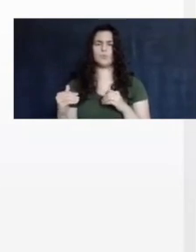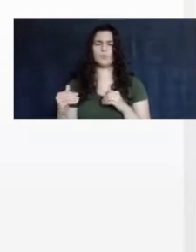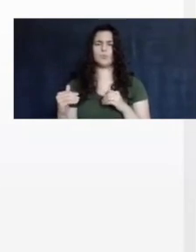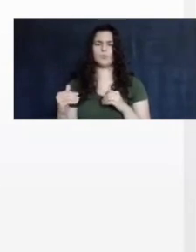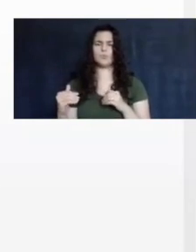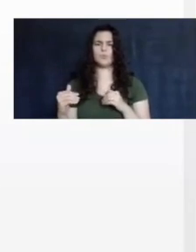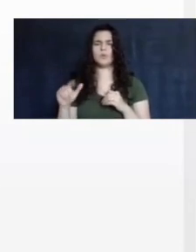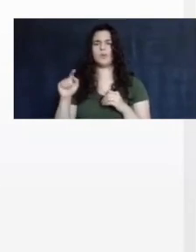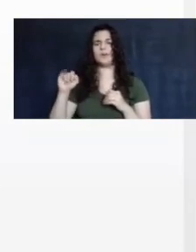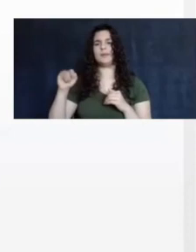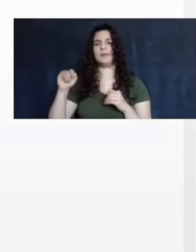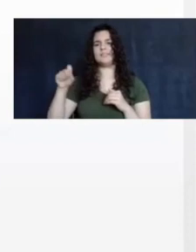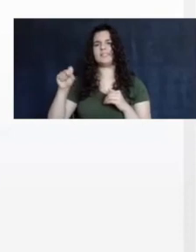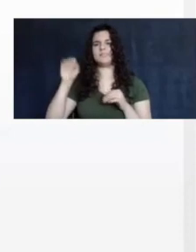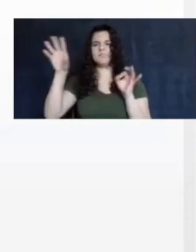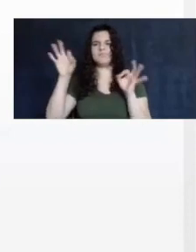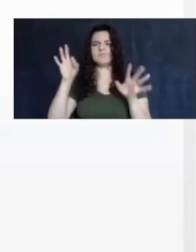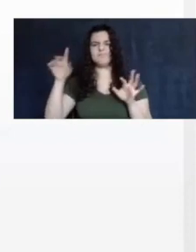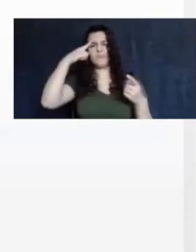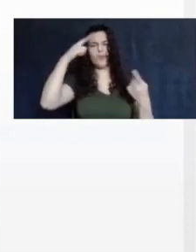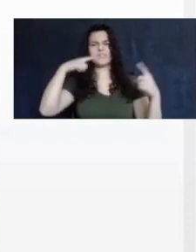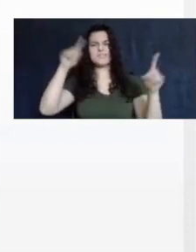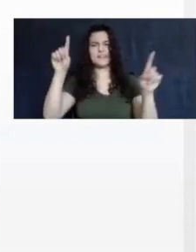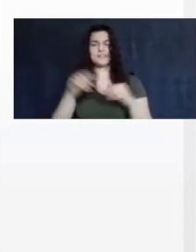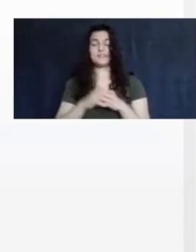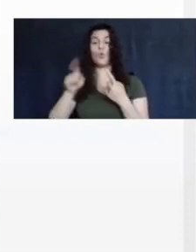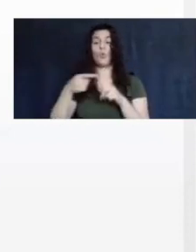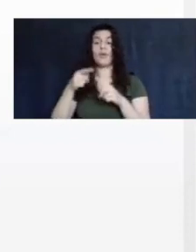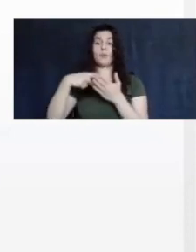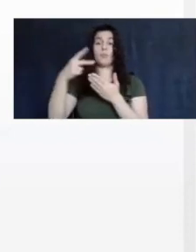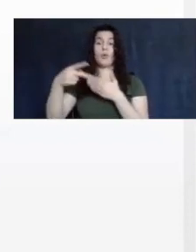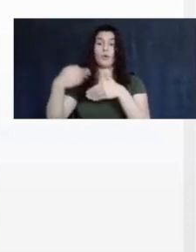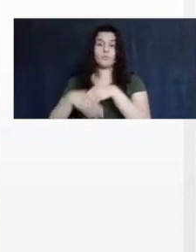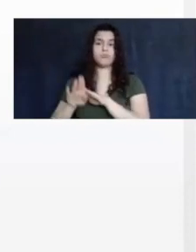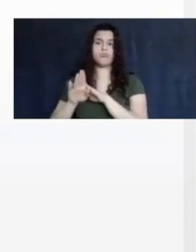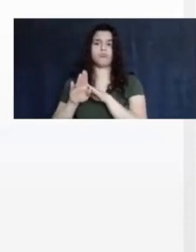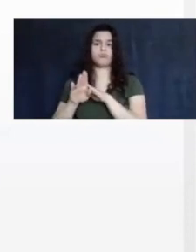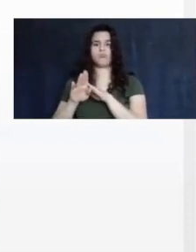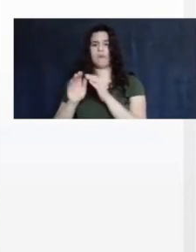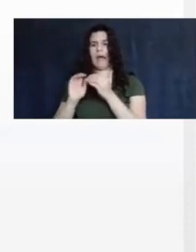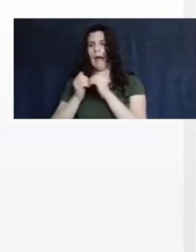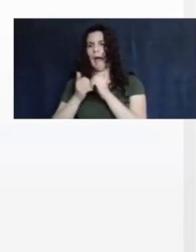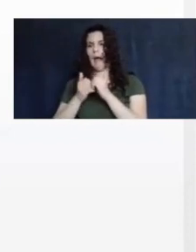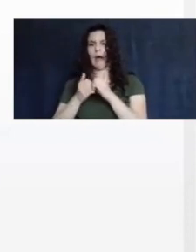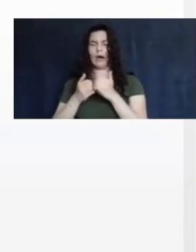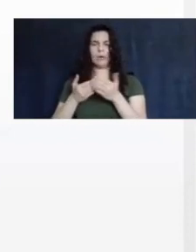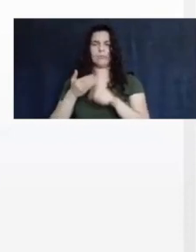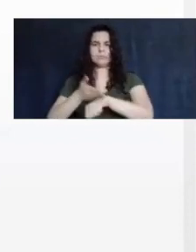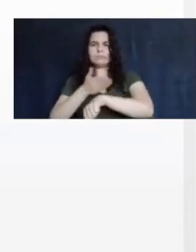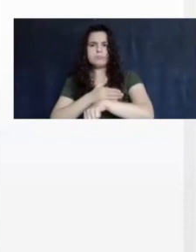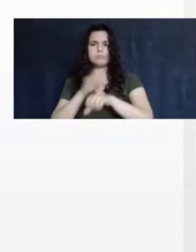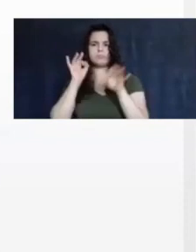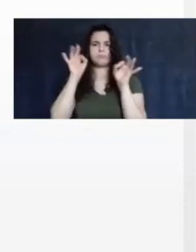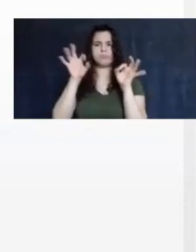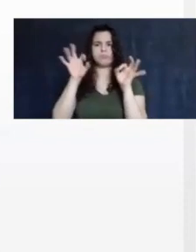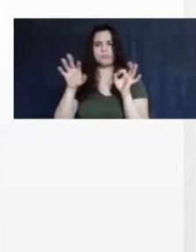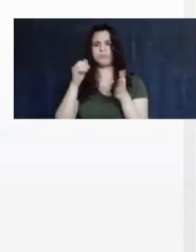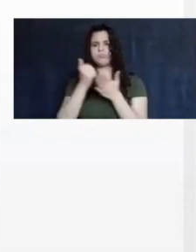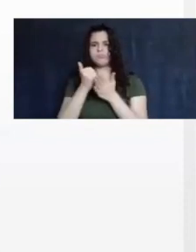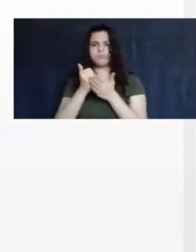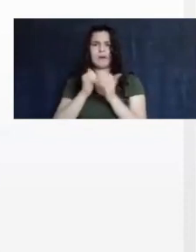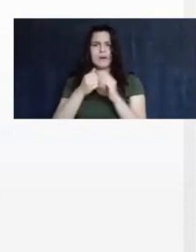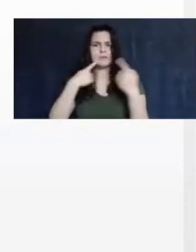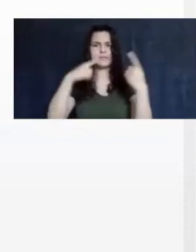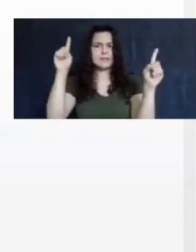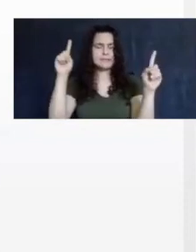tips for success. So how, once you're in a program like this, what are some tips for success